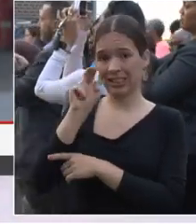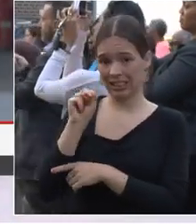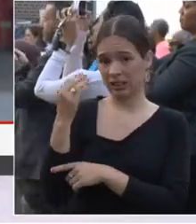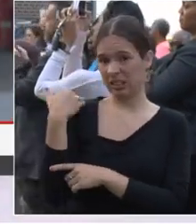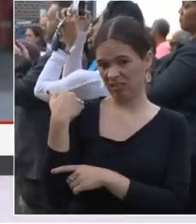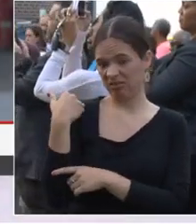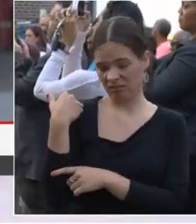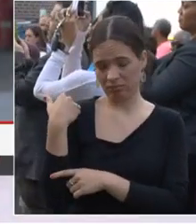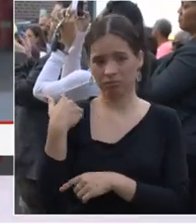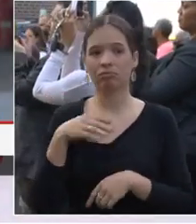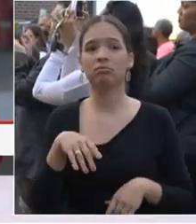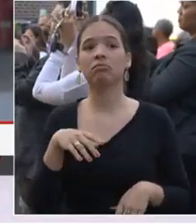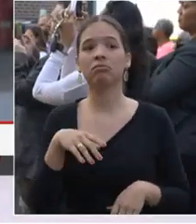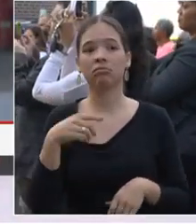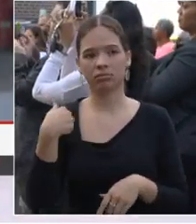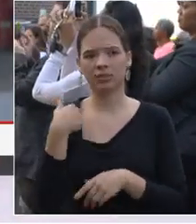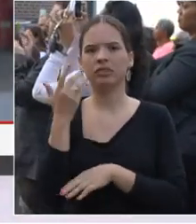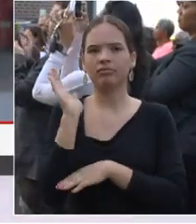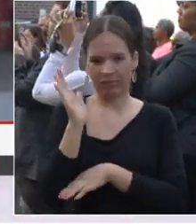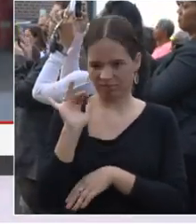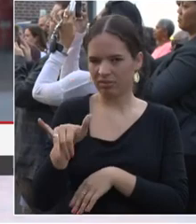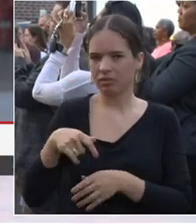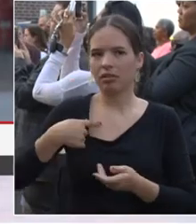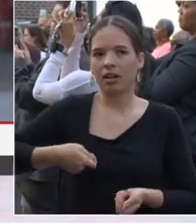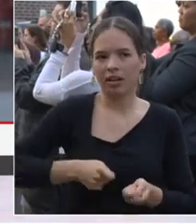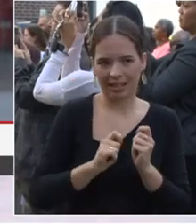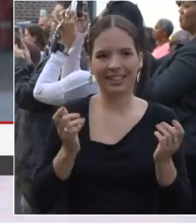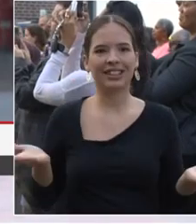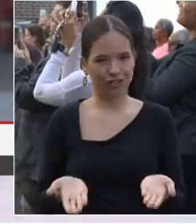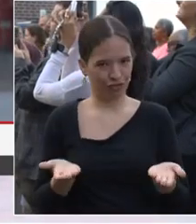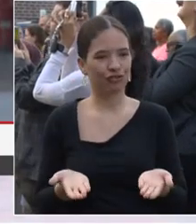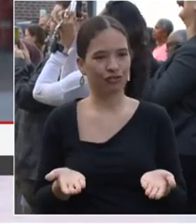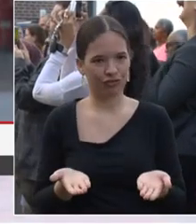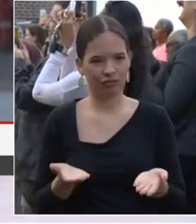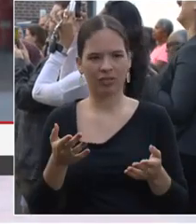at the groundbreaking for this store. It was cold,